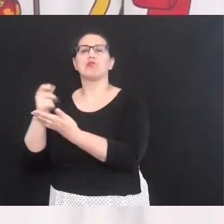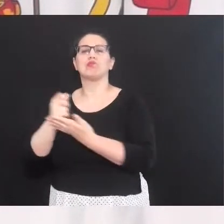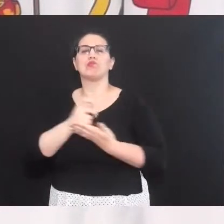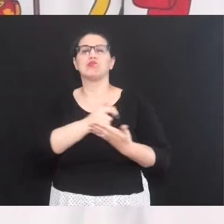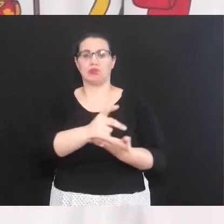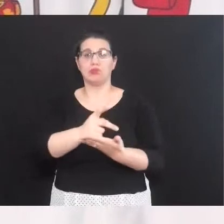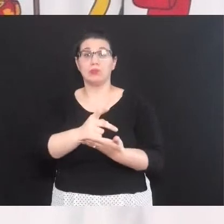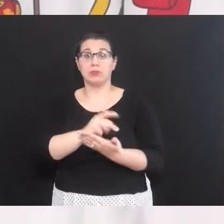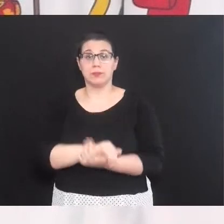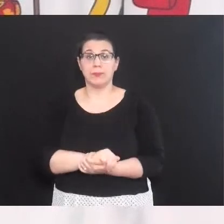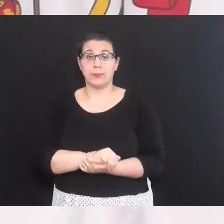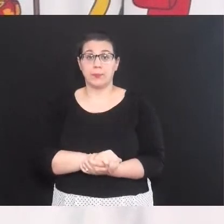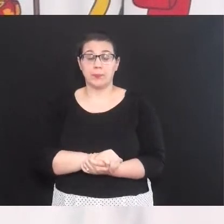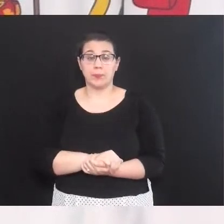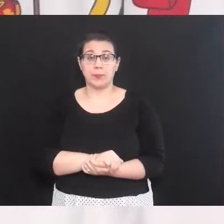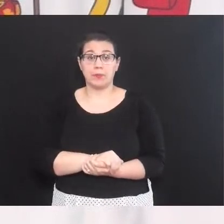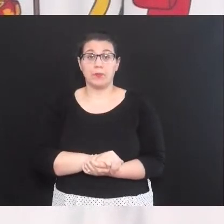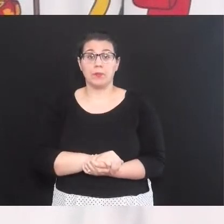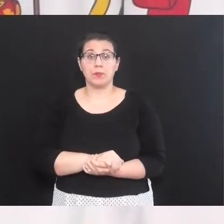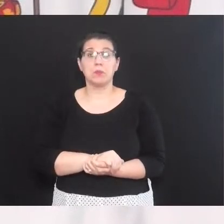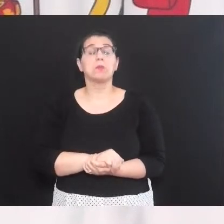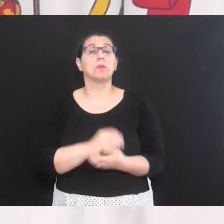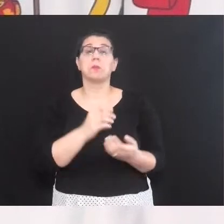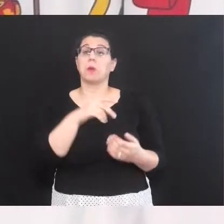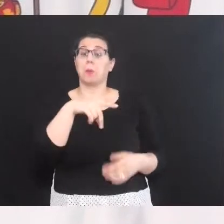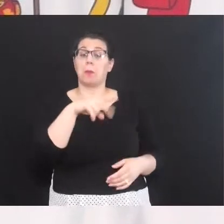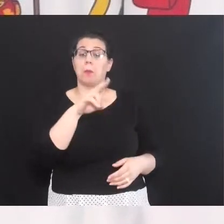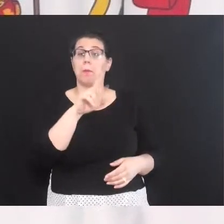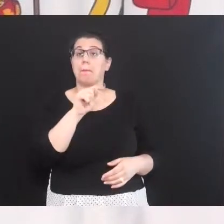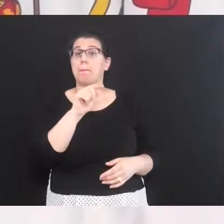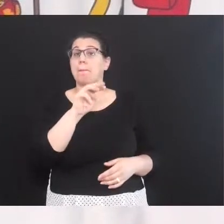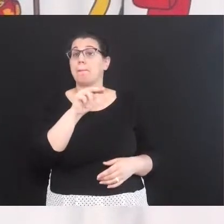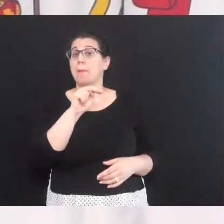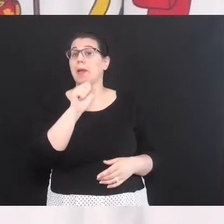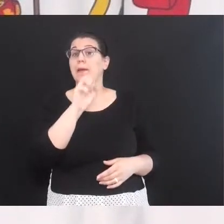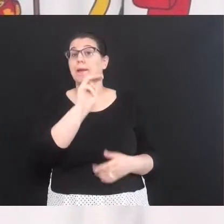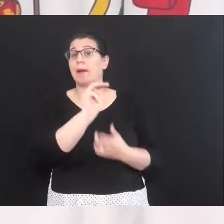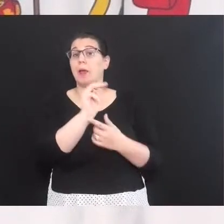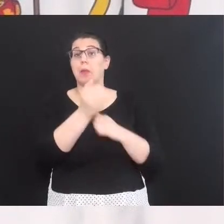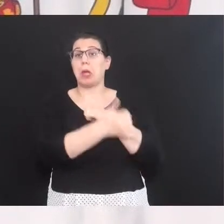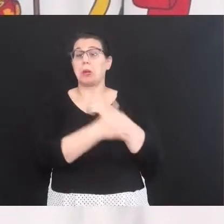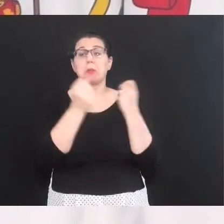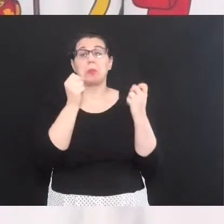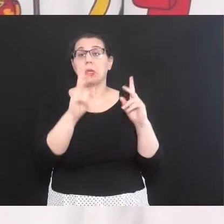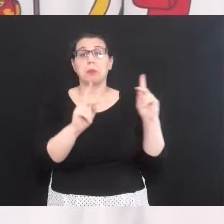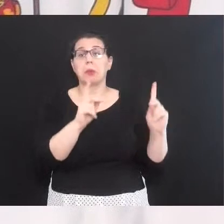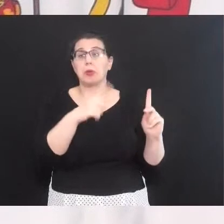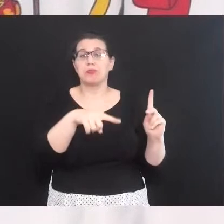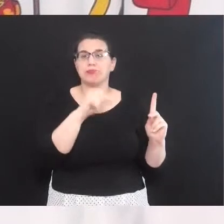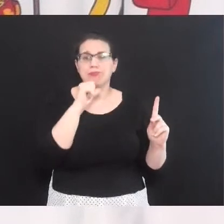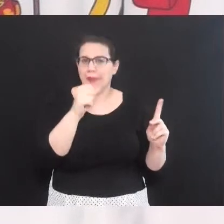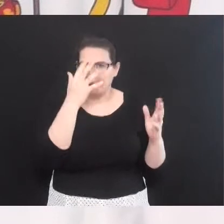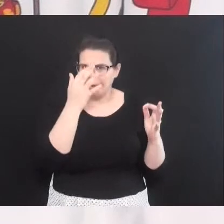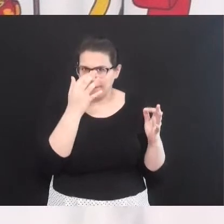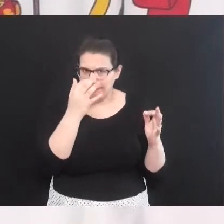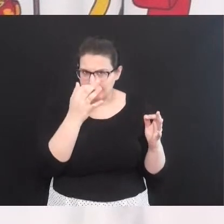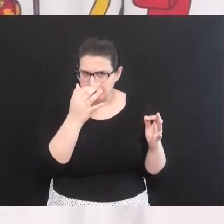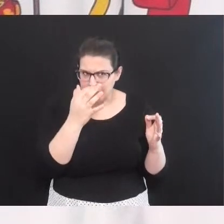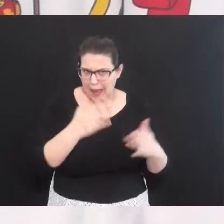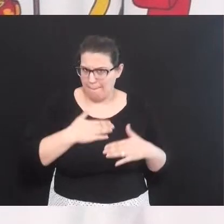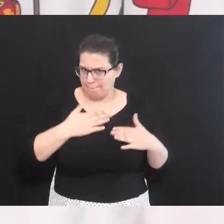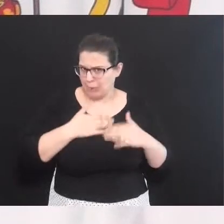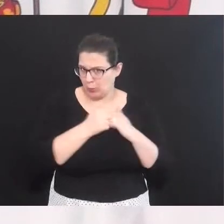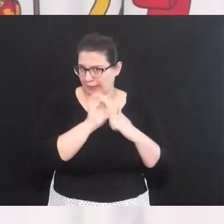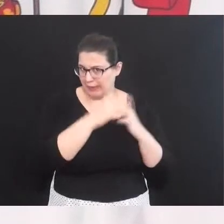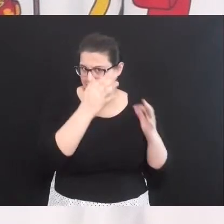We've had a bunch of people from Putnam County that have not been happy with the board's decision, and the decision was 5-0.